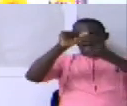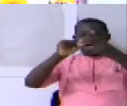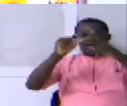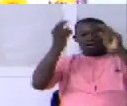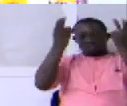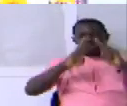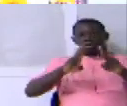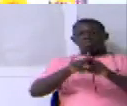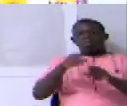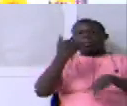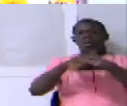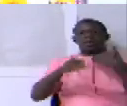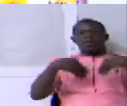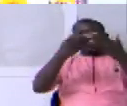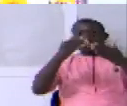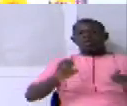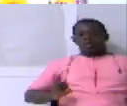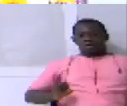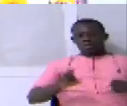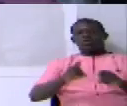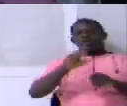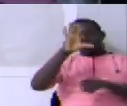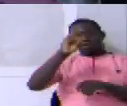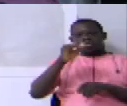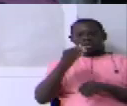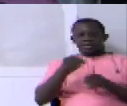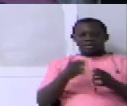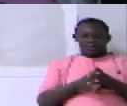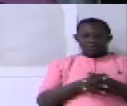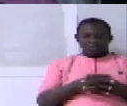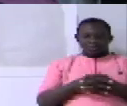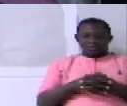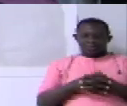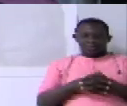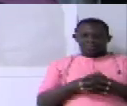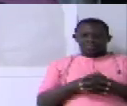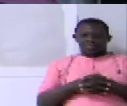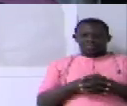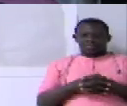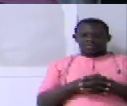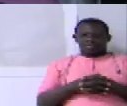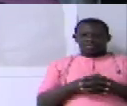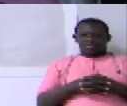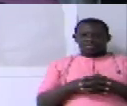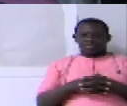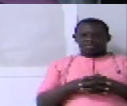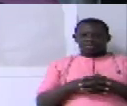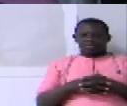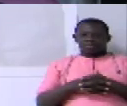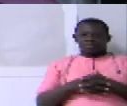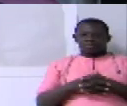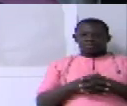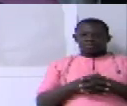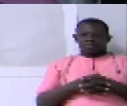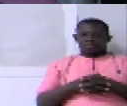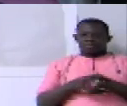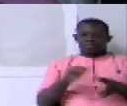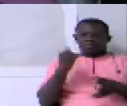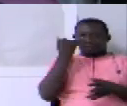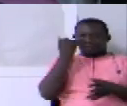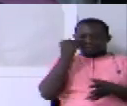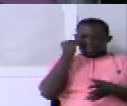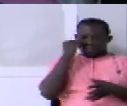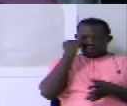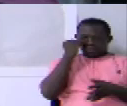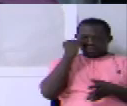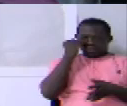open to do that. Woto ndella karandiro belari nyame wolem nyinti e kambula sin karandiro